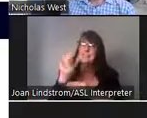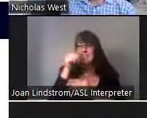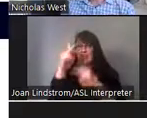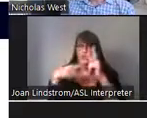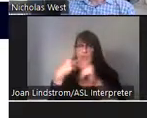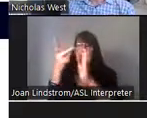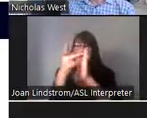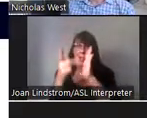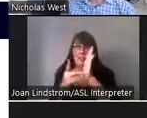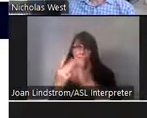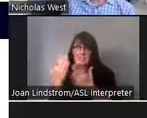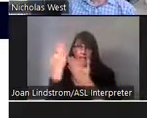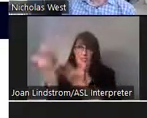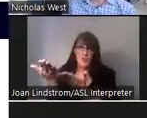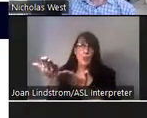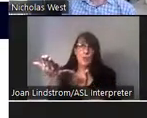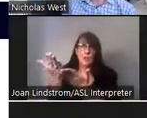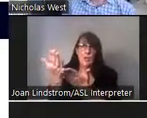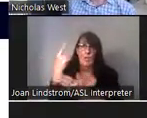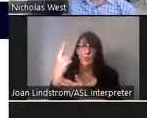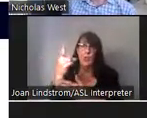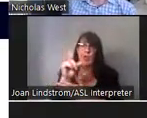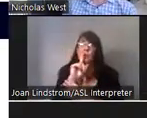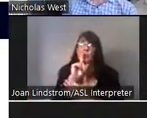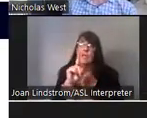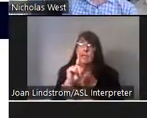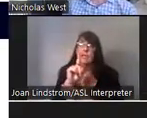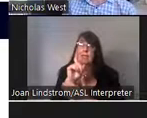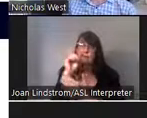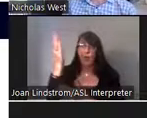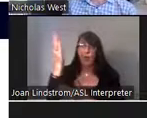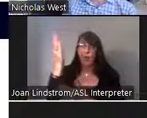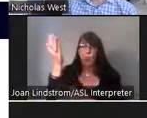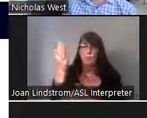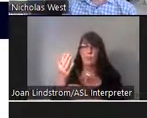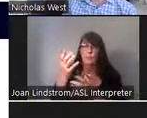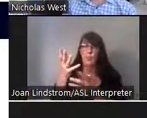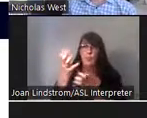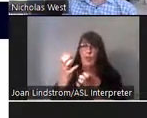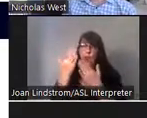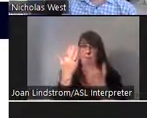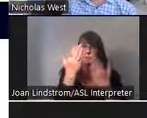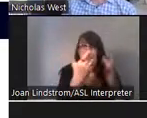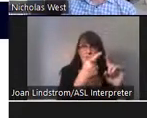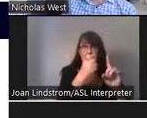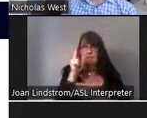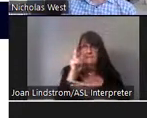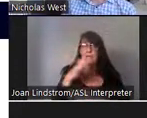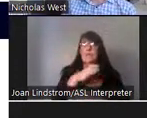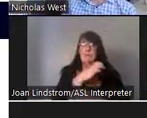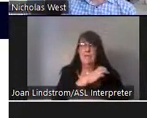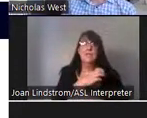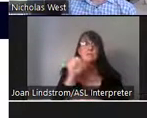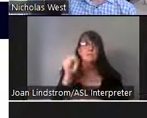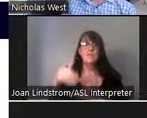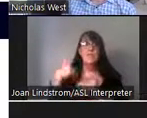that we issue and one that I think we would certainly welcome recommendations from the subcommittee. Next